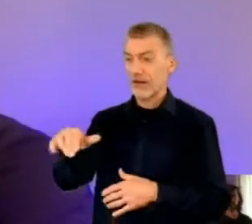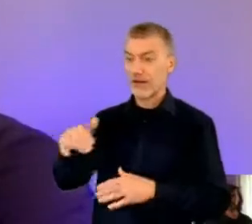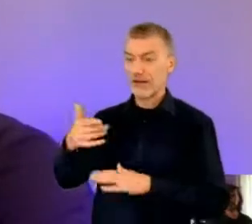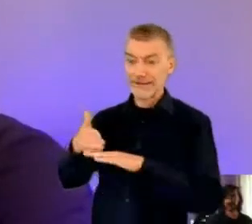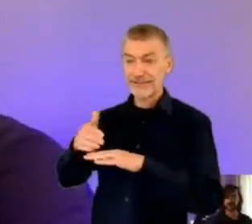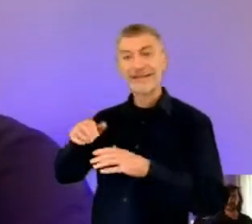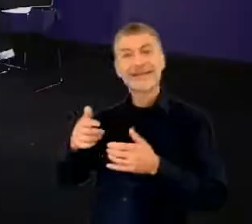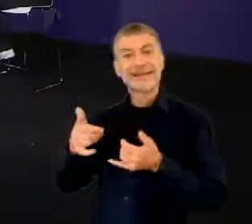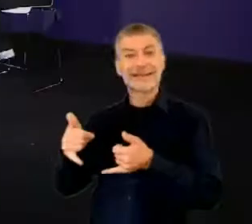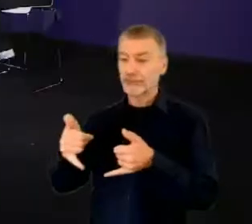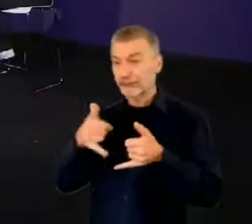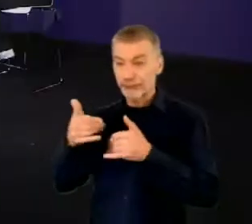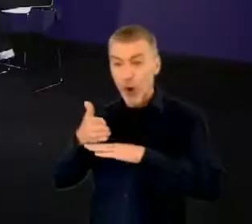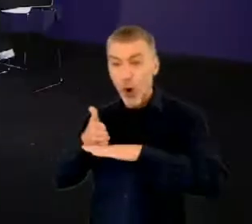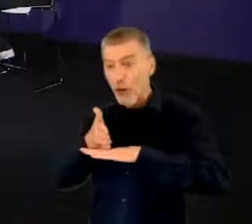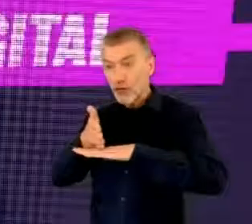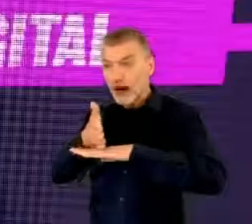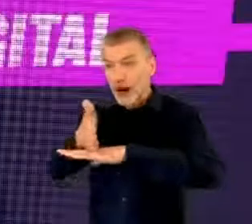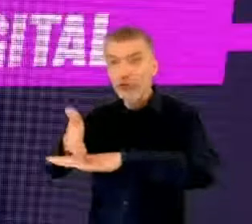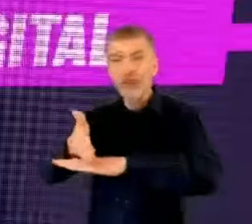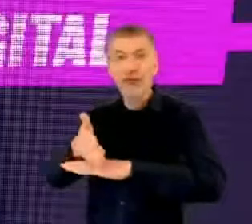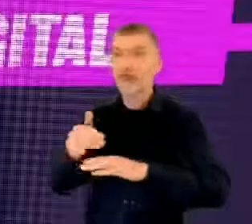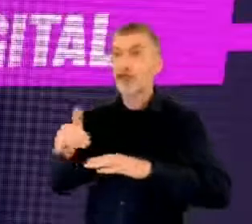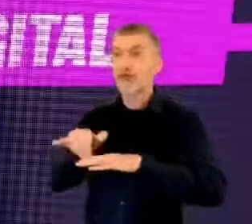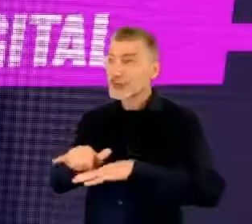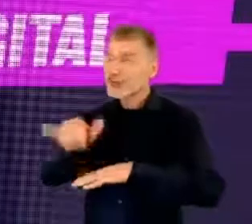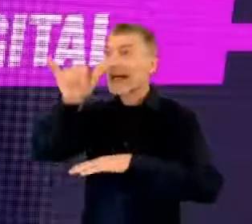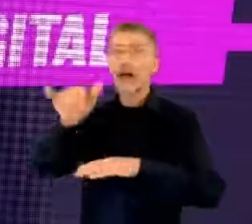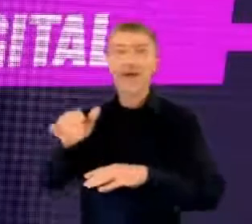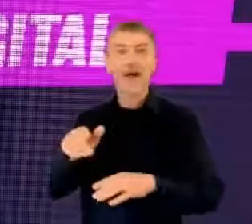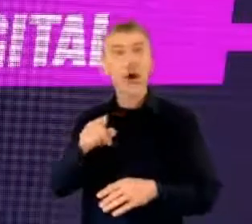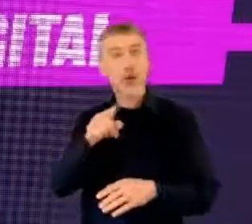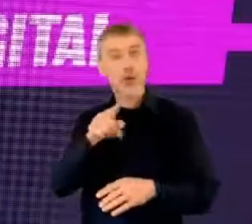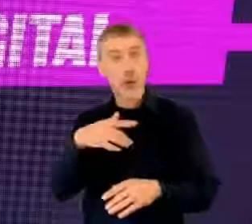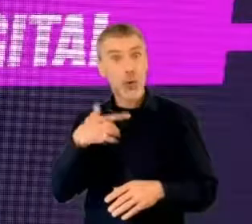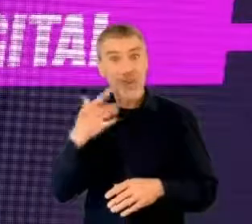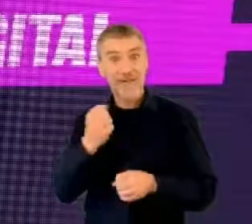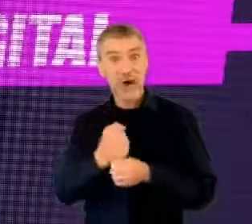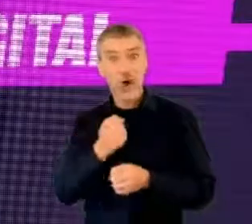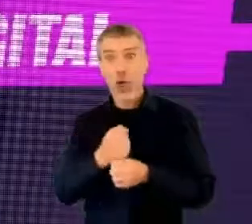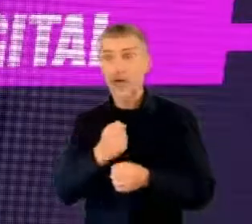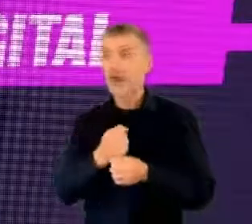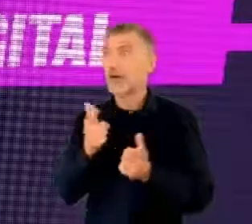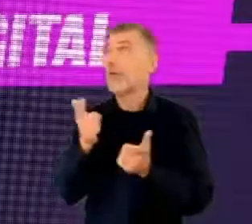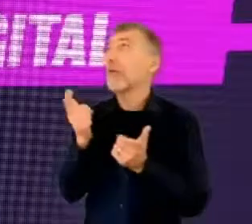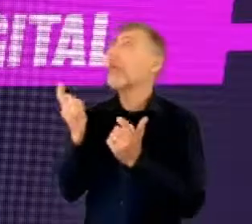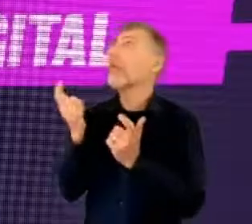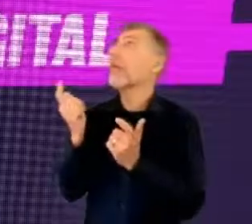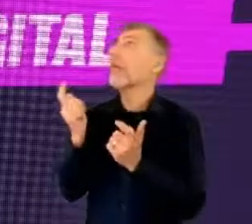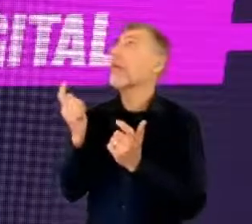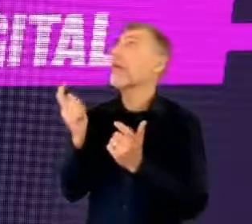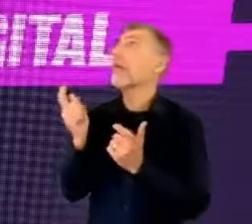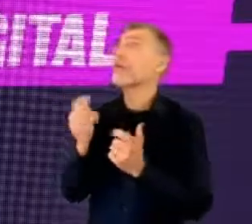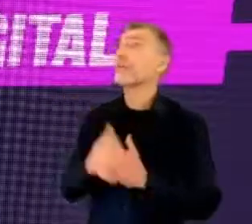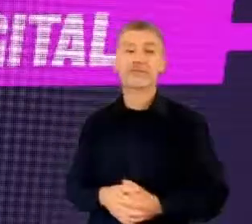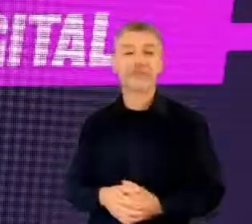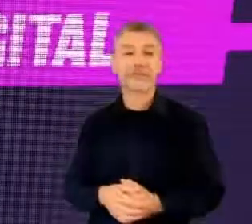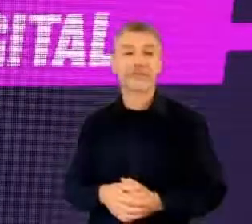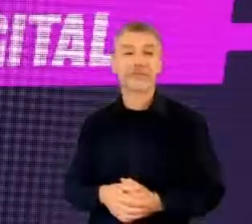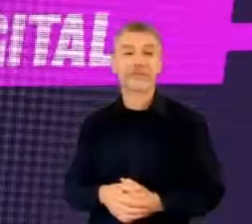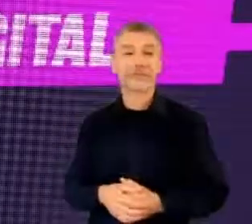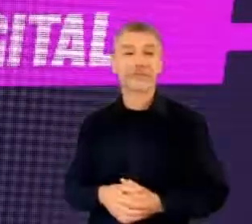few months' time. Oh, my gosh. Anybody around the Gloucester area, hold on to your ears. Amazing. Now,